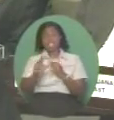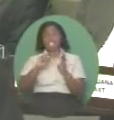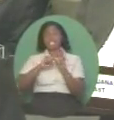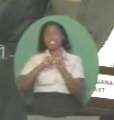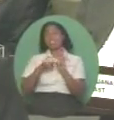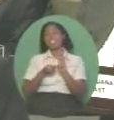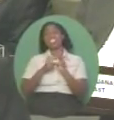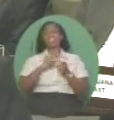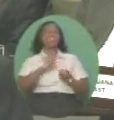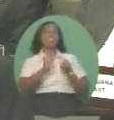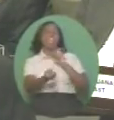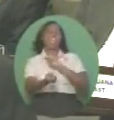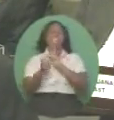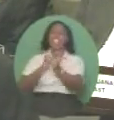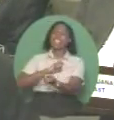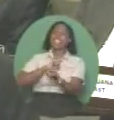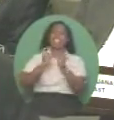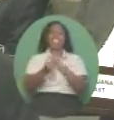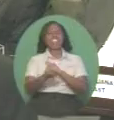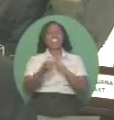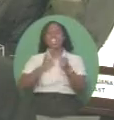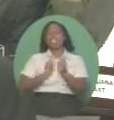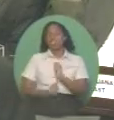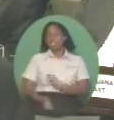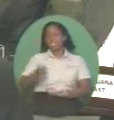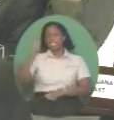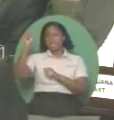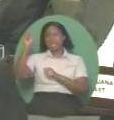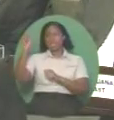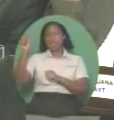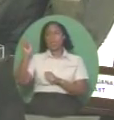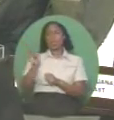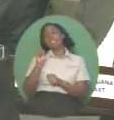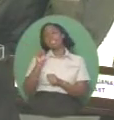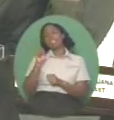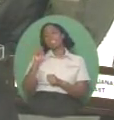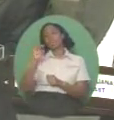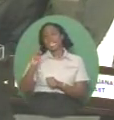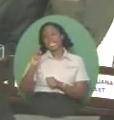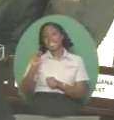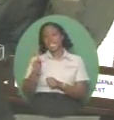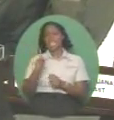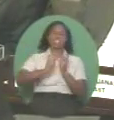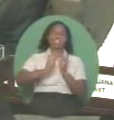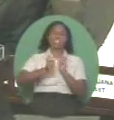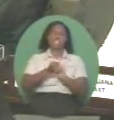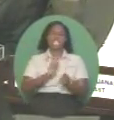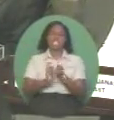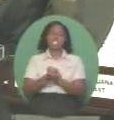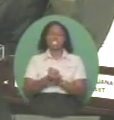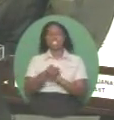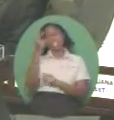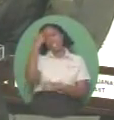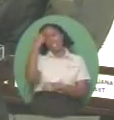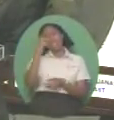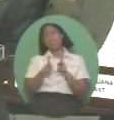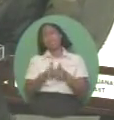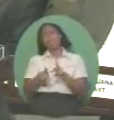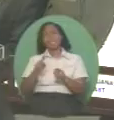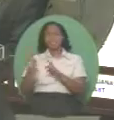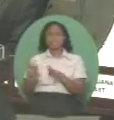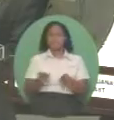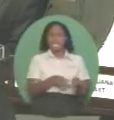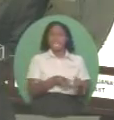Tobago Stock Exchange for the units of those persons who exchange their 11 to 20-year bonds for units in the